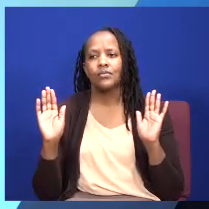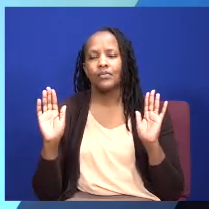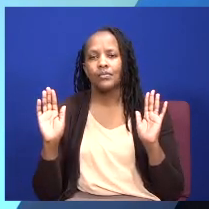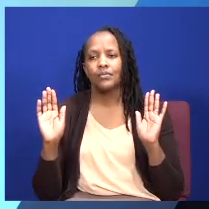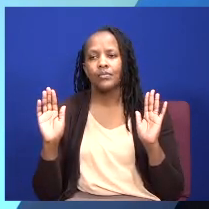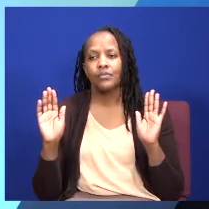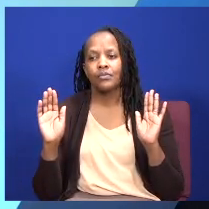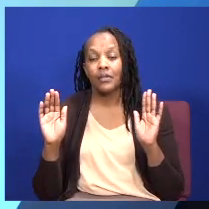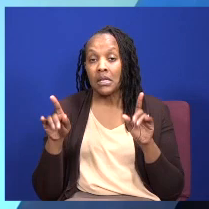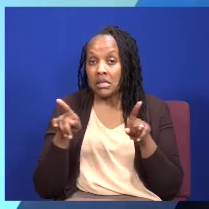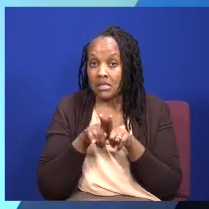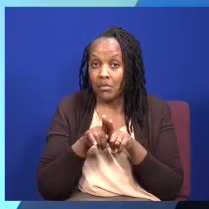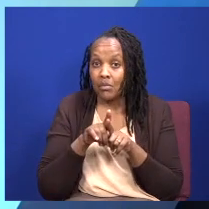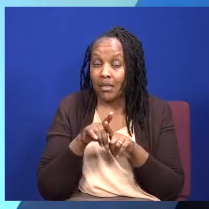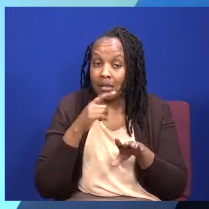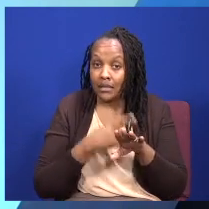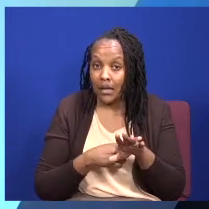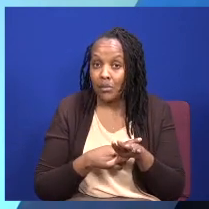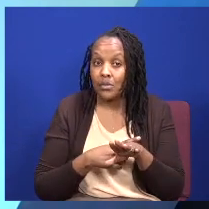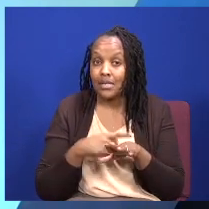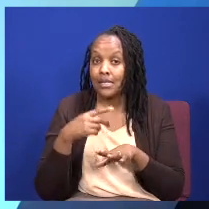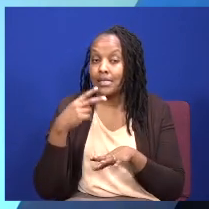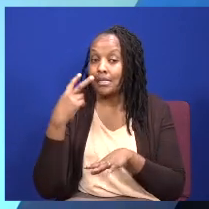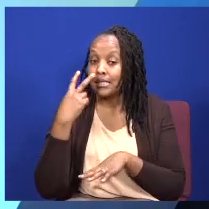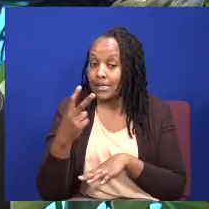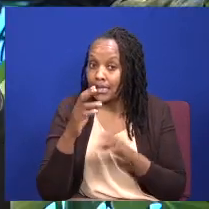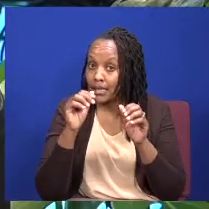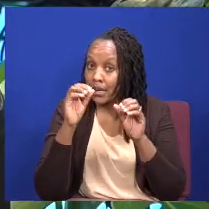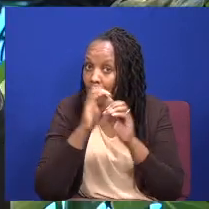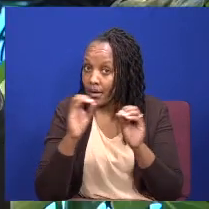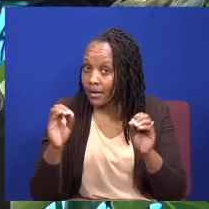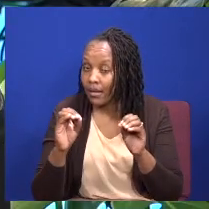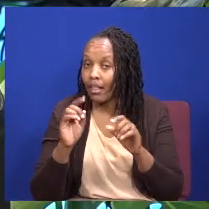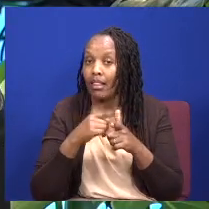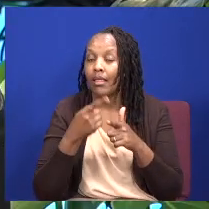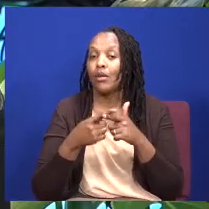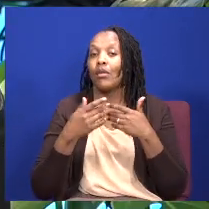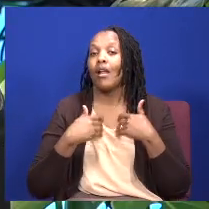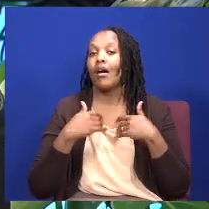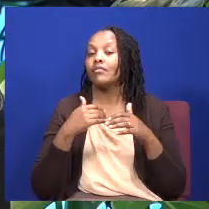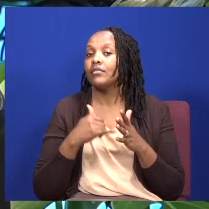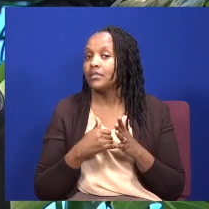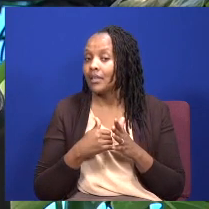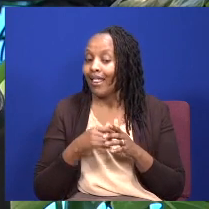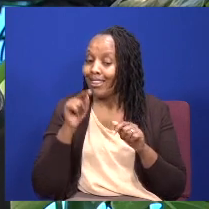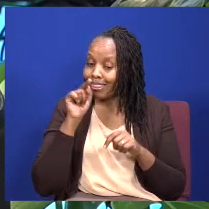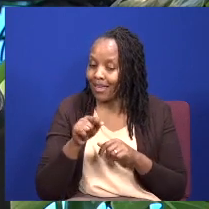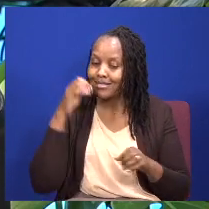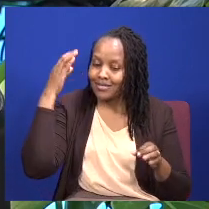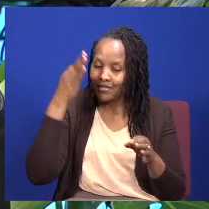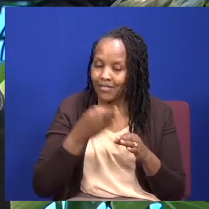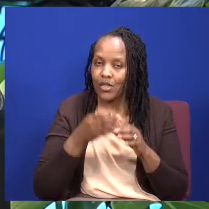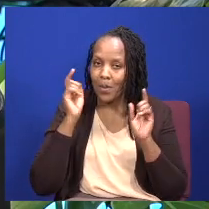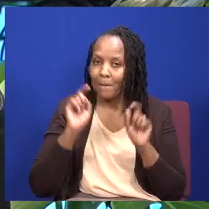what faith is. Even when you've not seen it, we need to believe it. That is the faith that we have in God. That is the faith that we need to